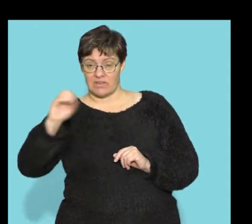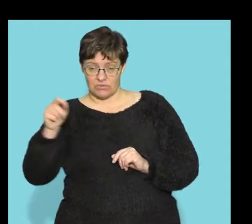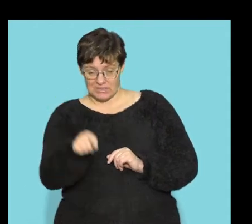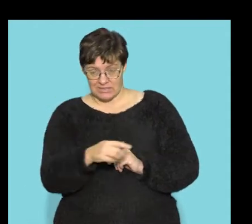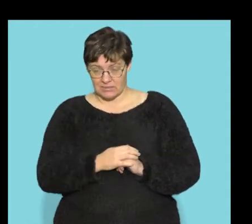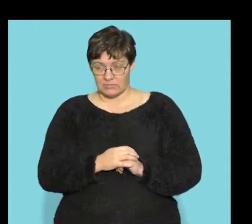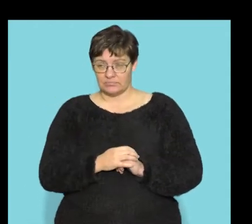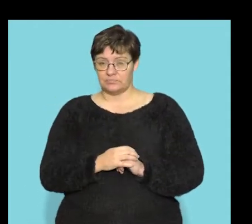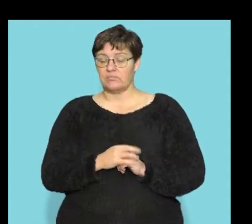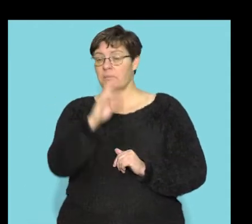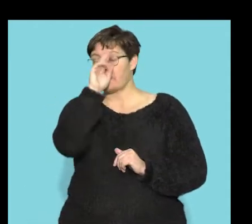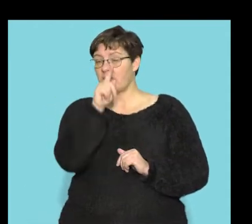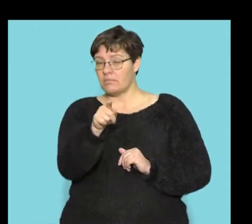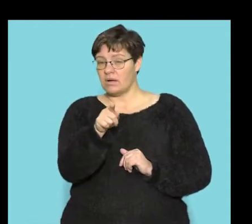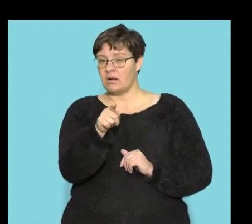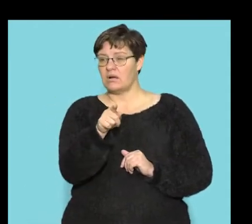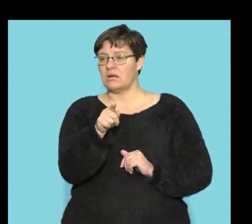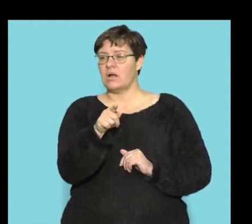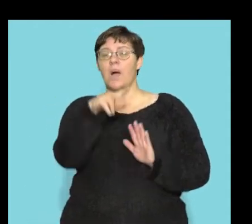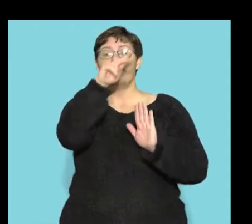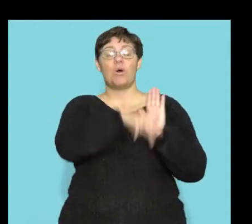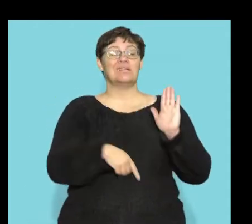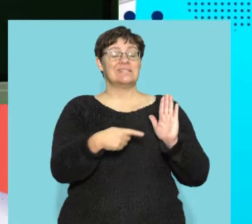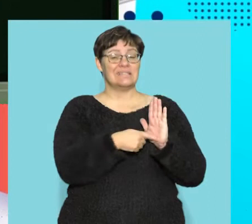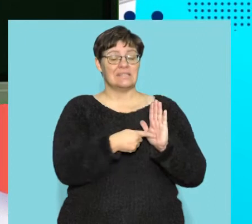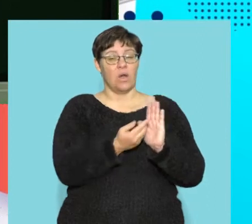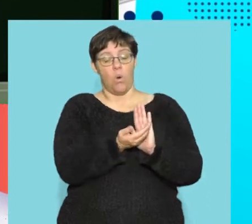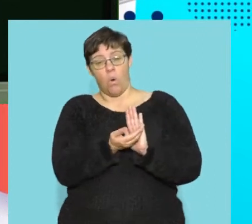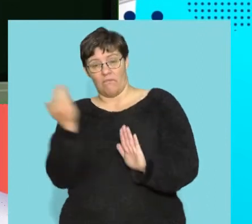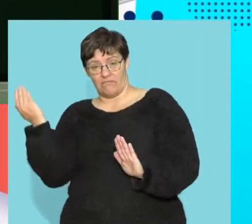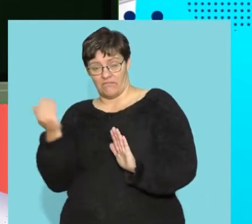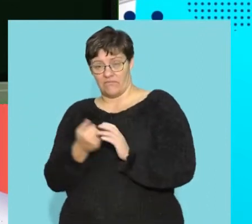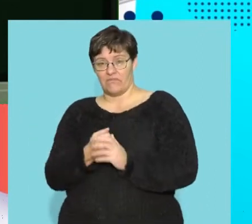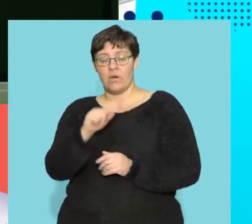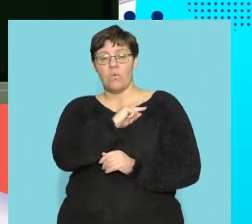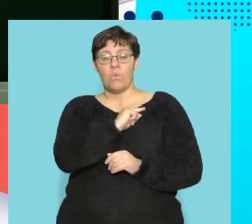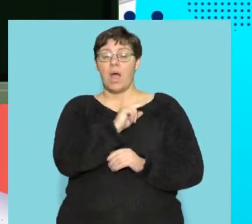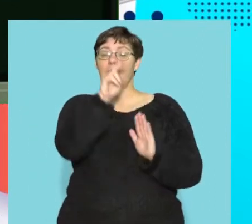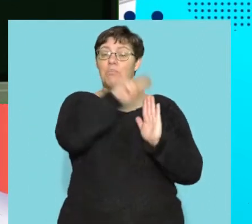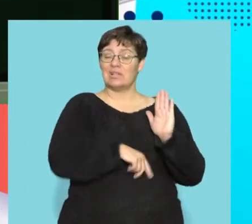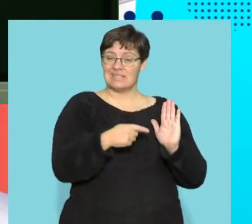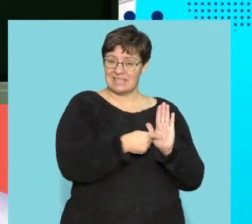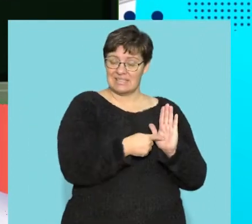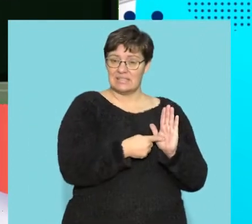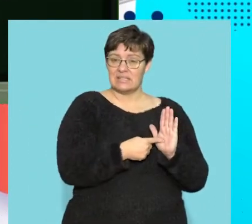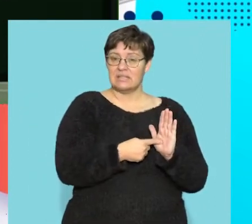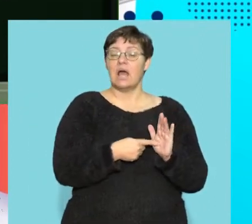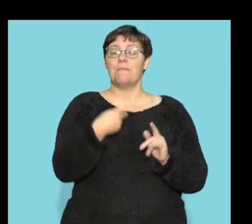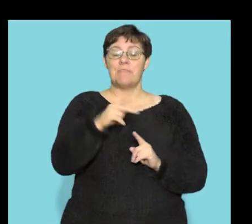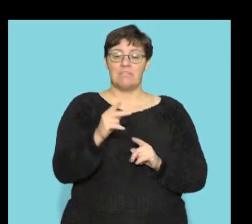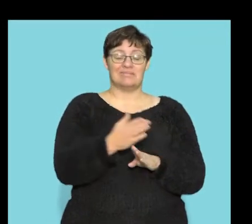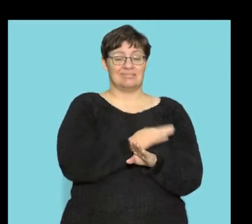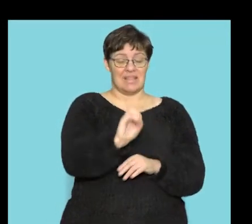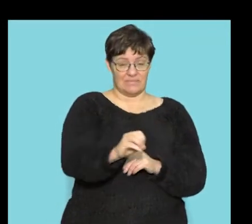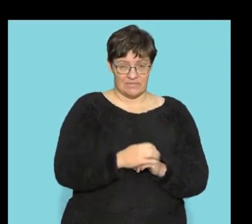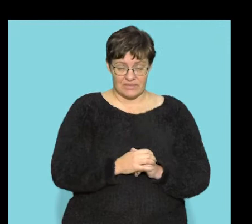But remember, this is one policy that we must remove. We're working with a one policy that has a prepayment in it.